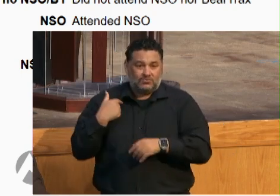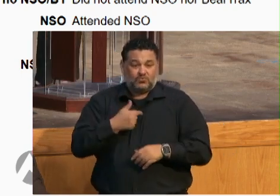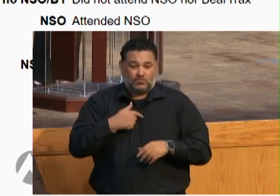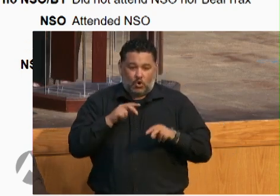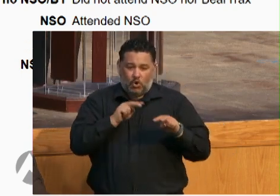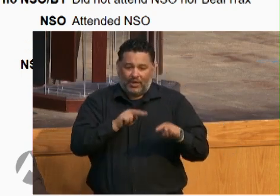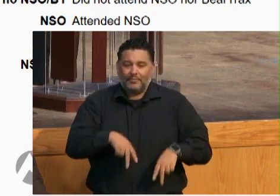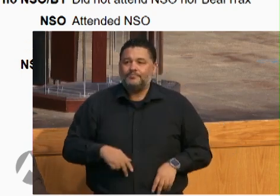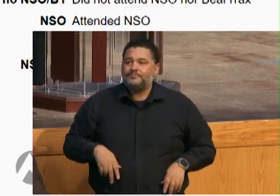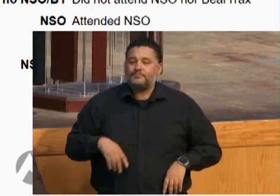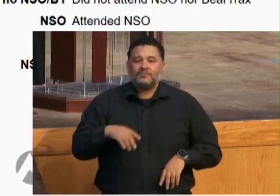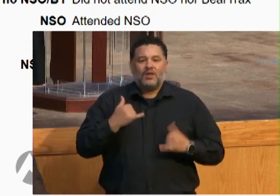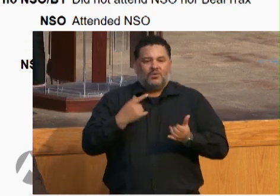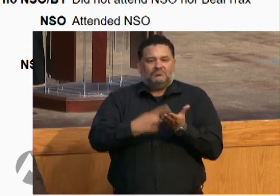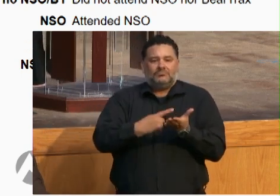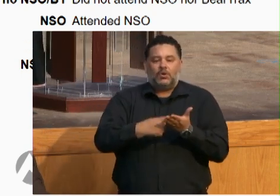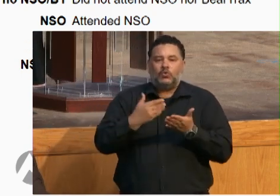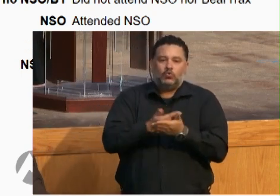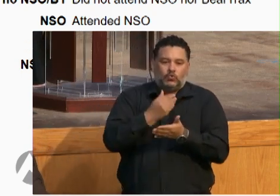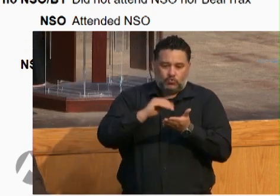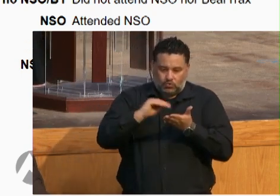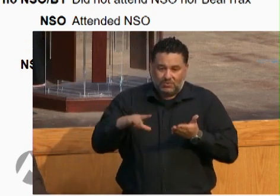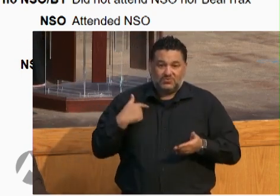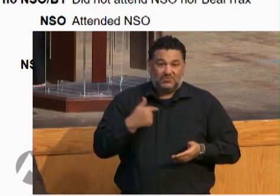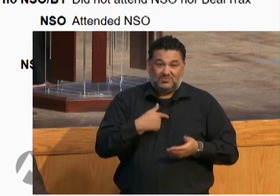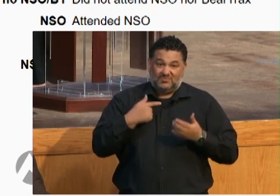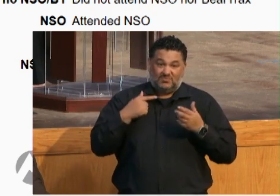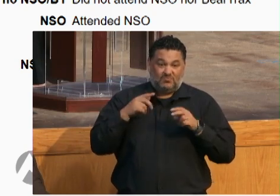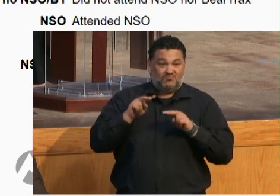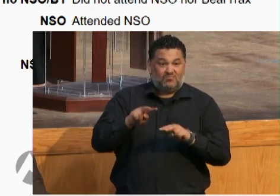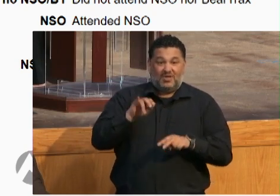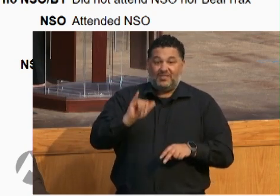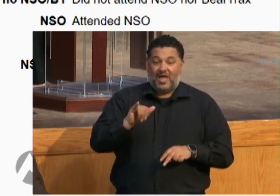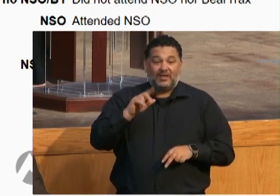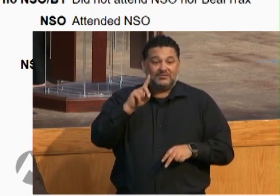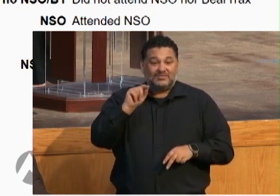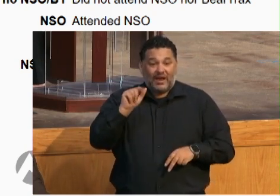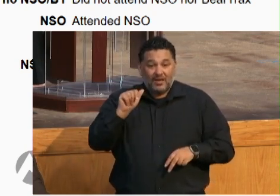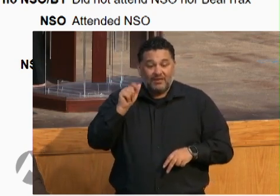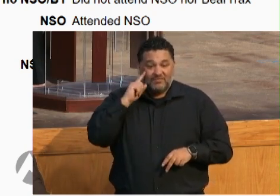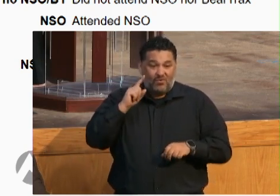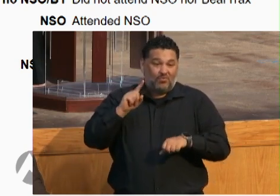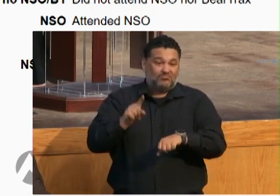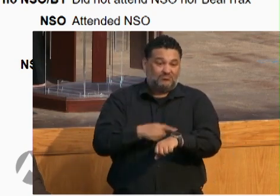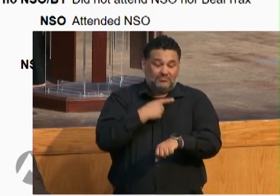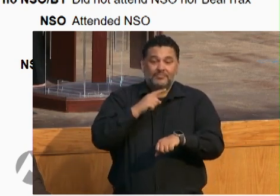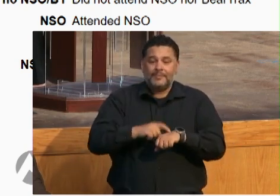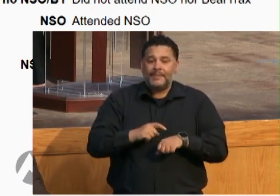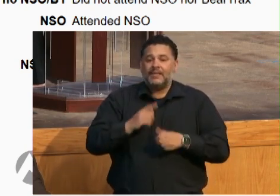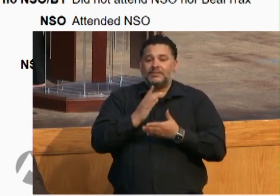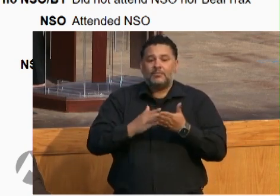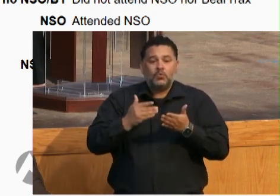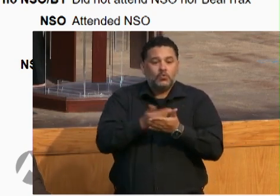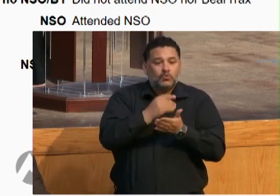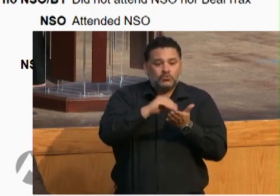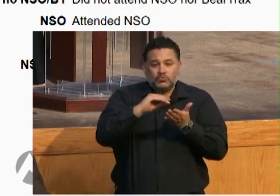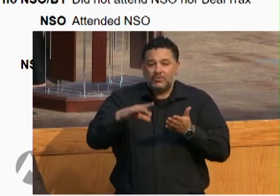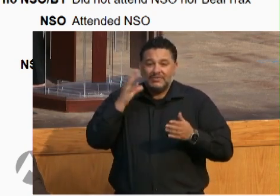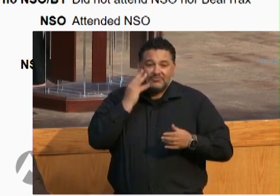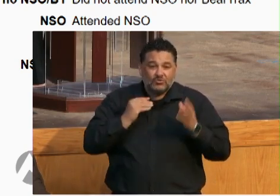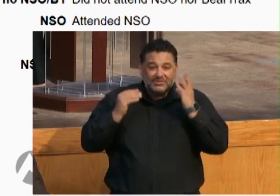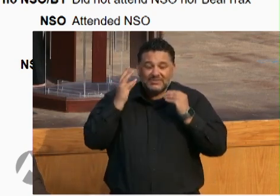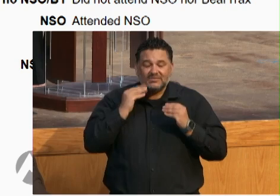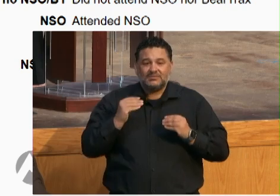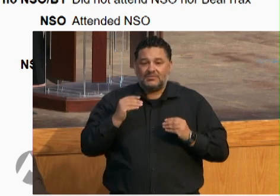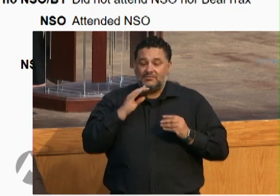about new students. We've been wanting this data for quite a while. Some of the new student experiences have been so critical